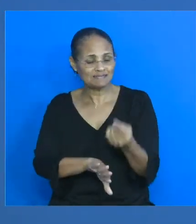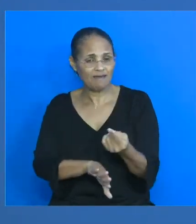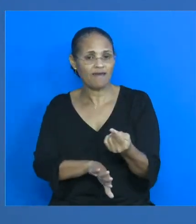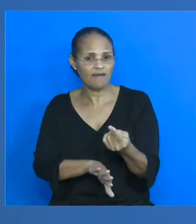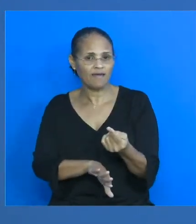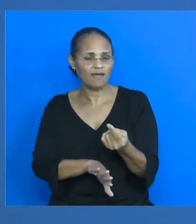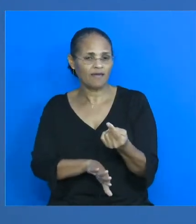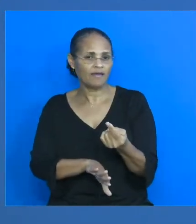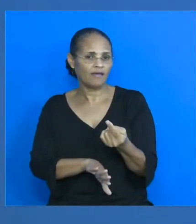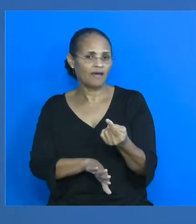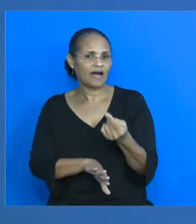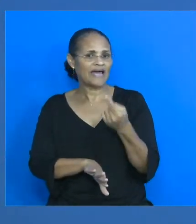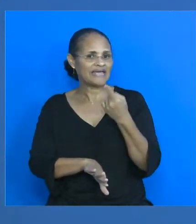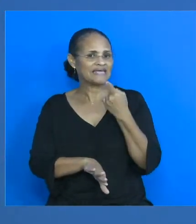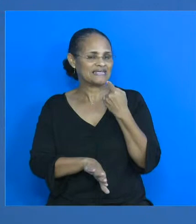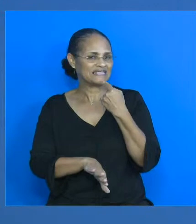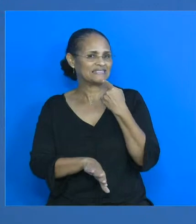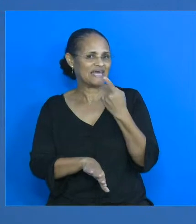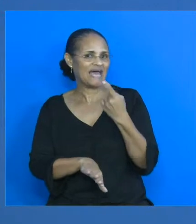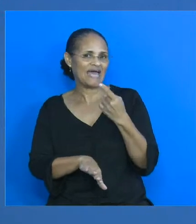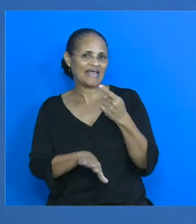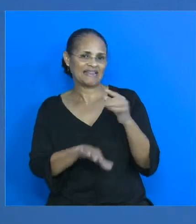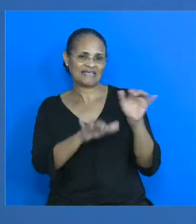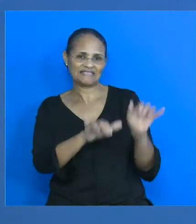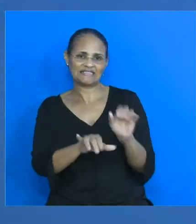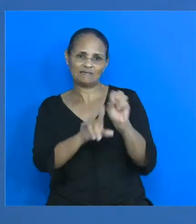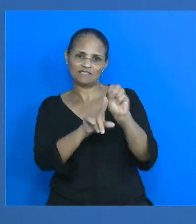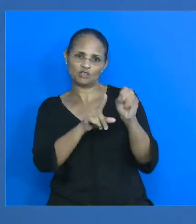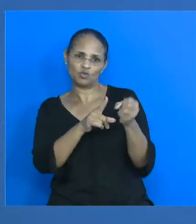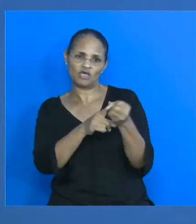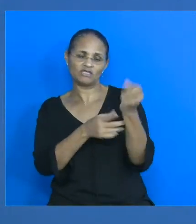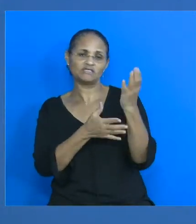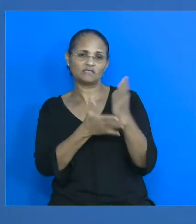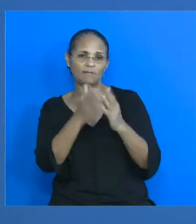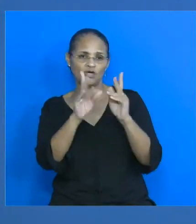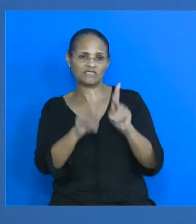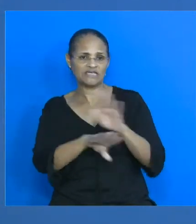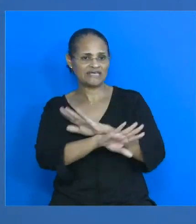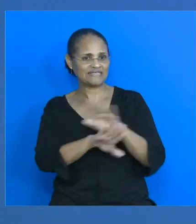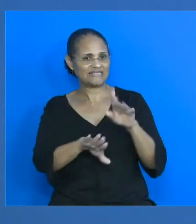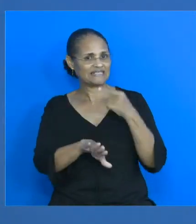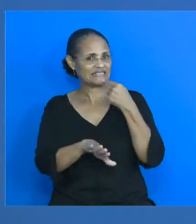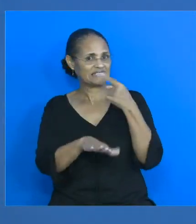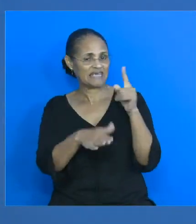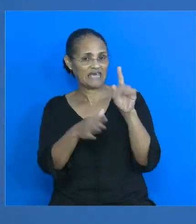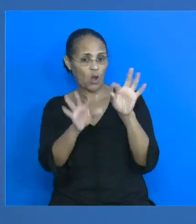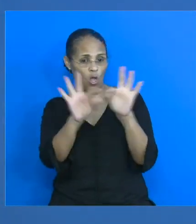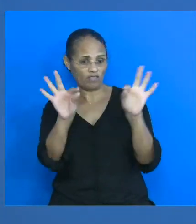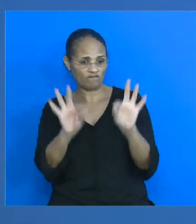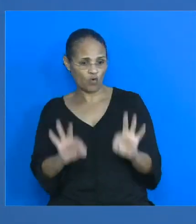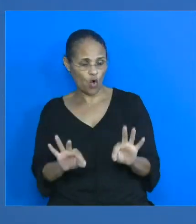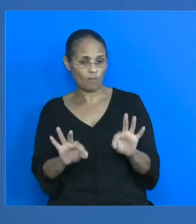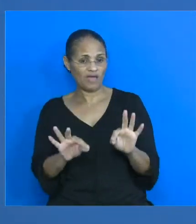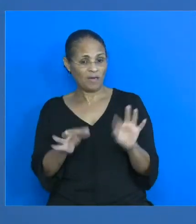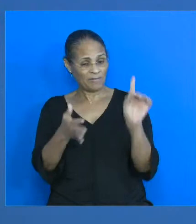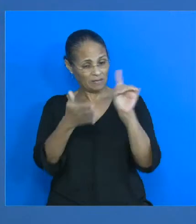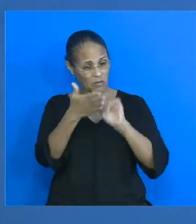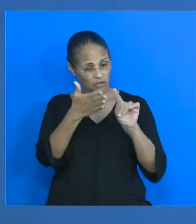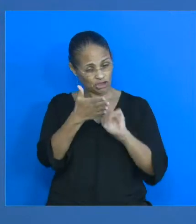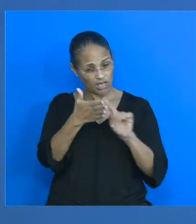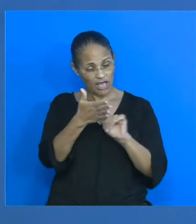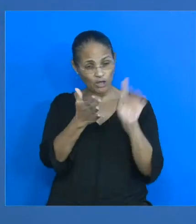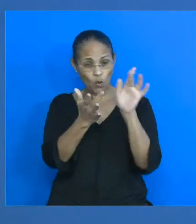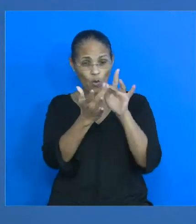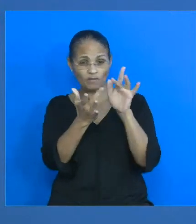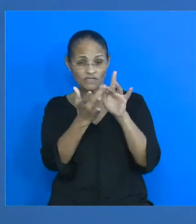I can kind of confirm with that. I had the same situation with someone that I knew close to that. It didn't say it on the form, and people don't necessarily would check the website right away, even though